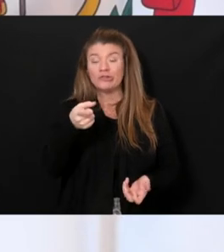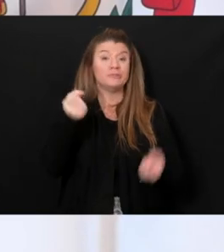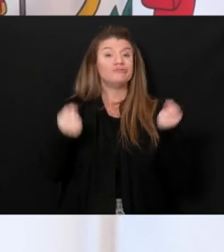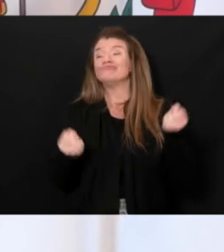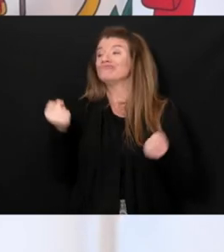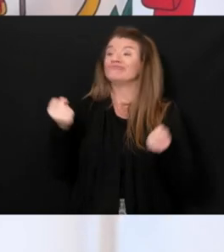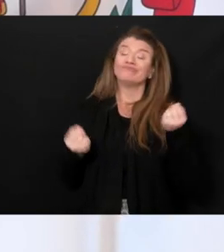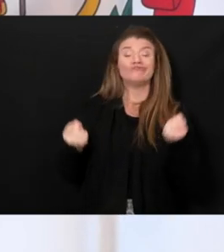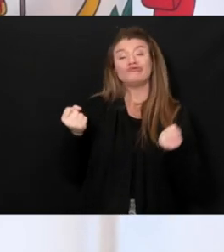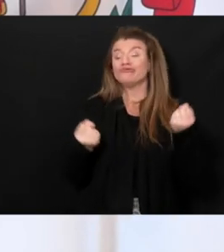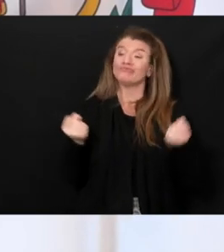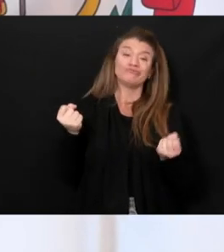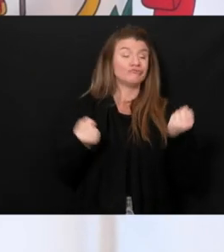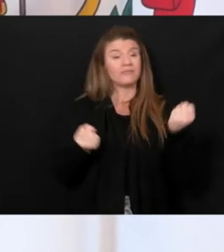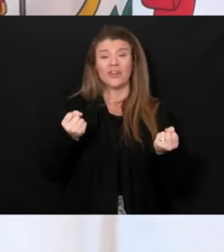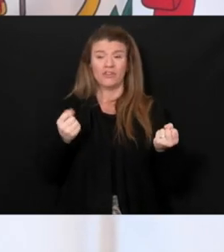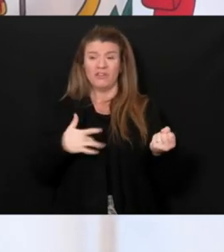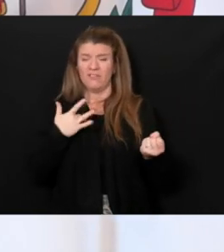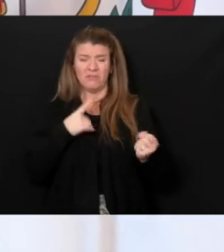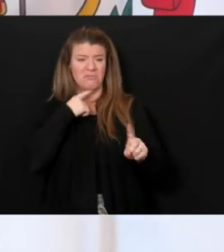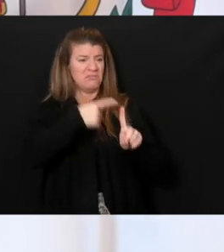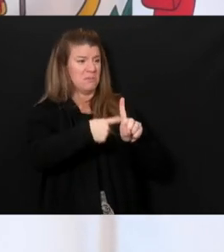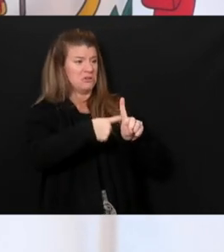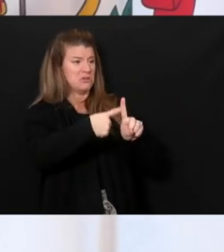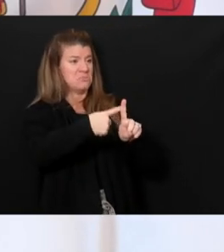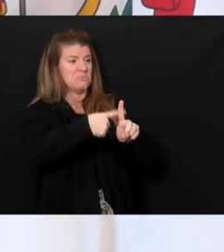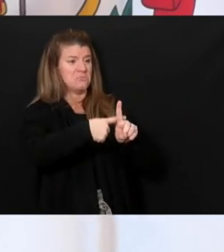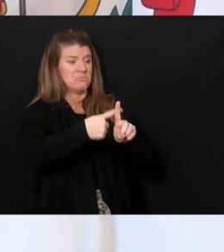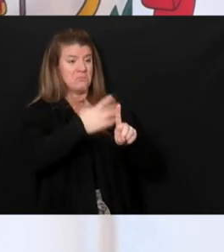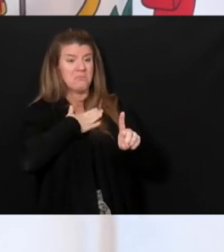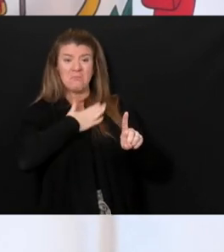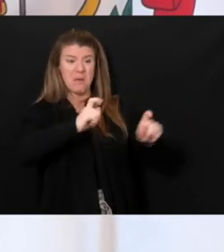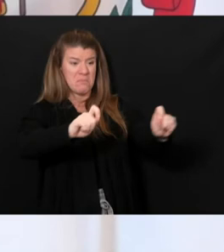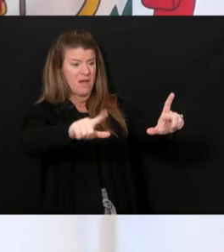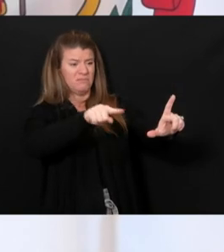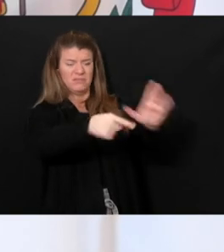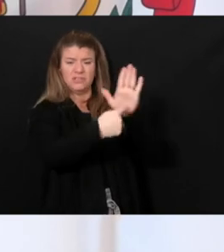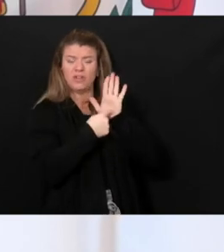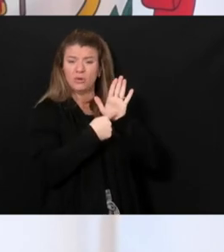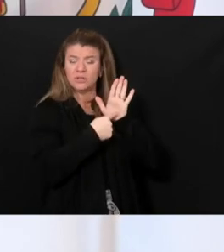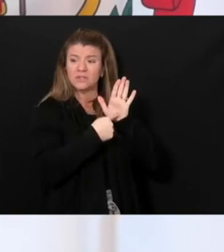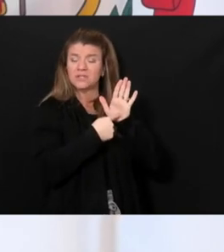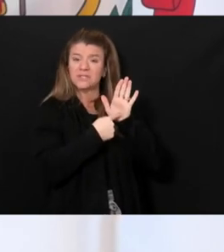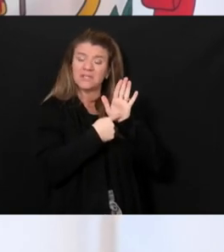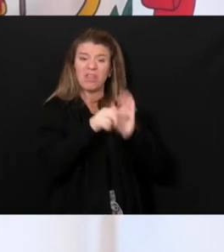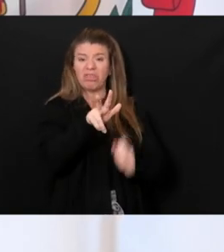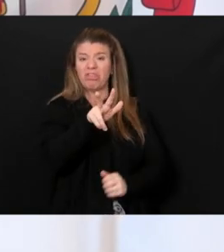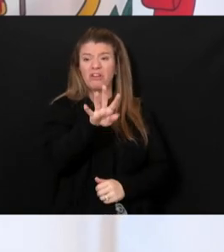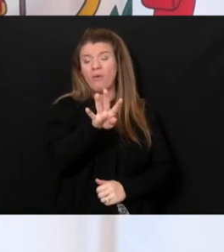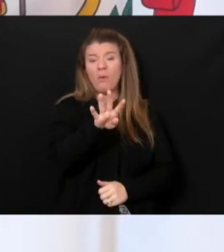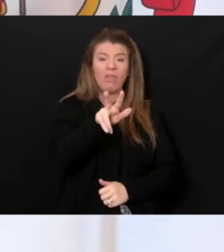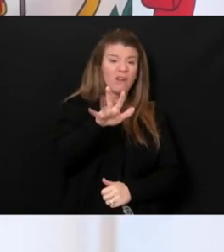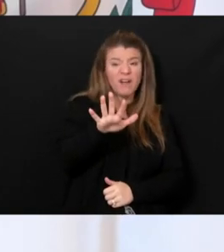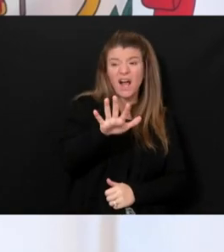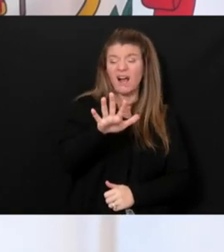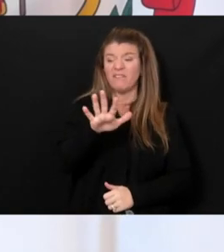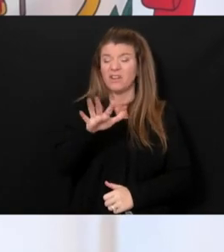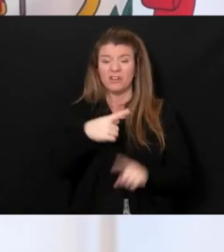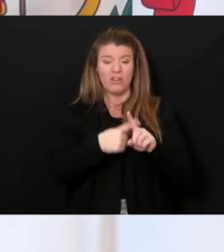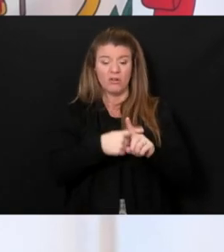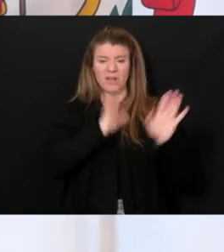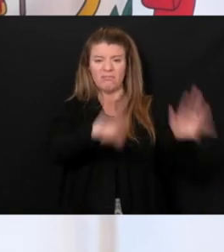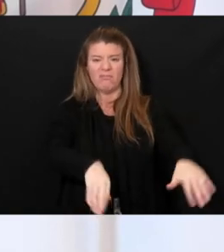bopping down the road and you just think, well, the temperature, on my dashboard is showing that the temperature's 34, 35 degrees, so we